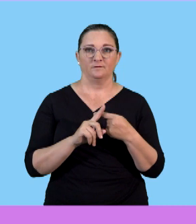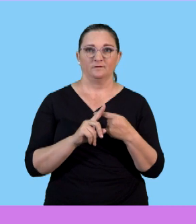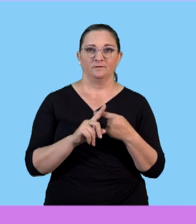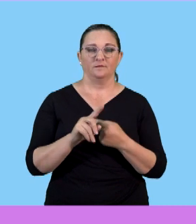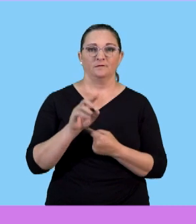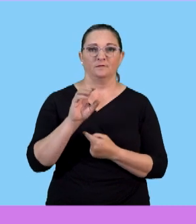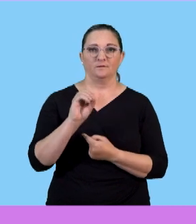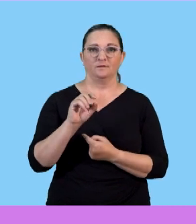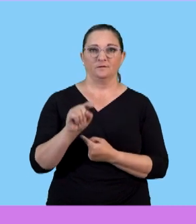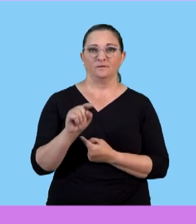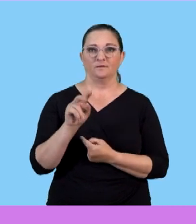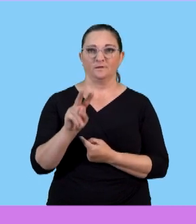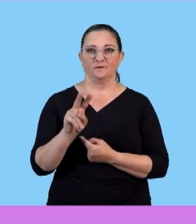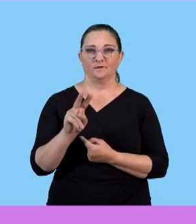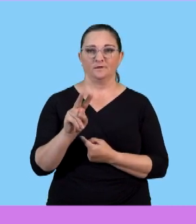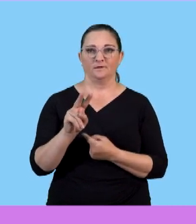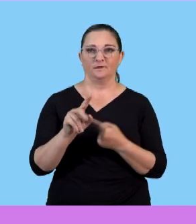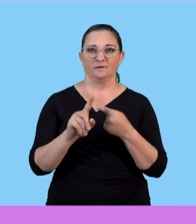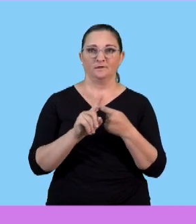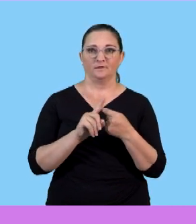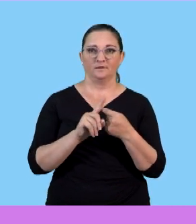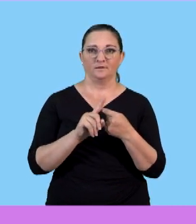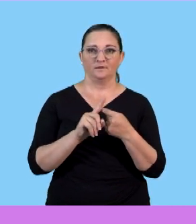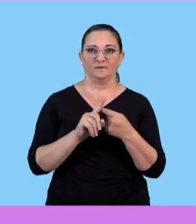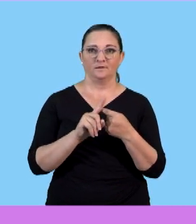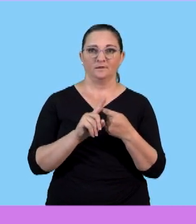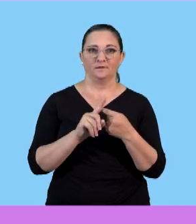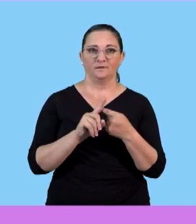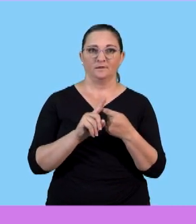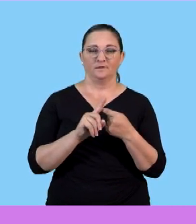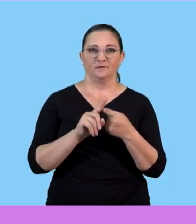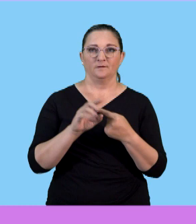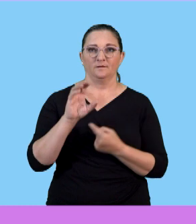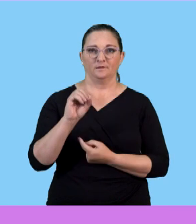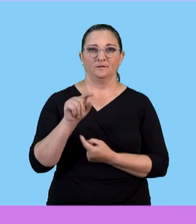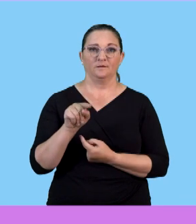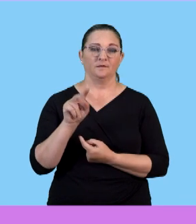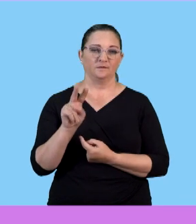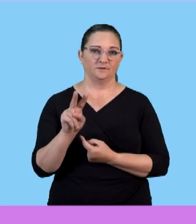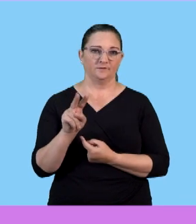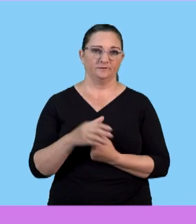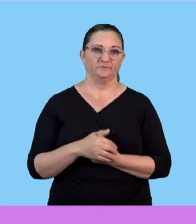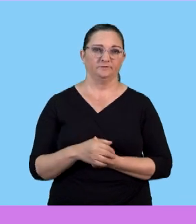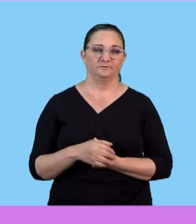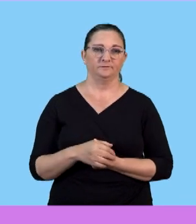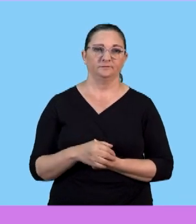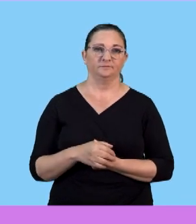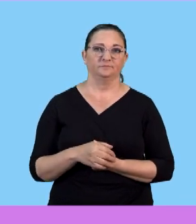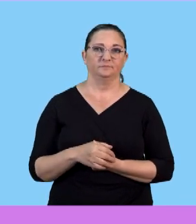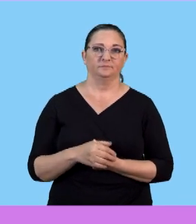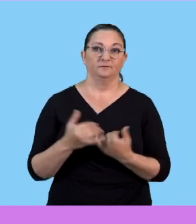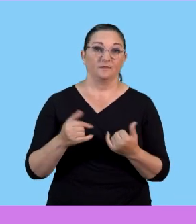0,4 plus 0,2, and then the last one plus 0,2 as